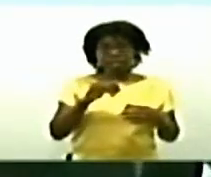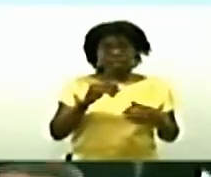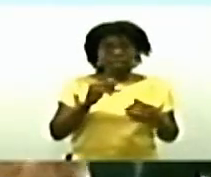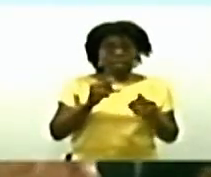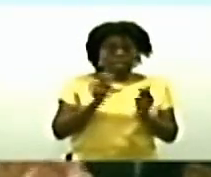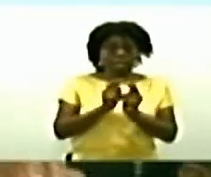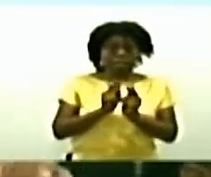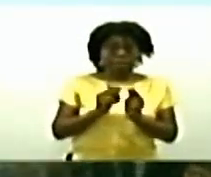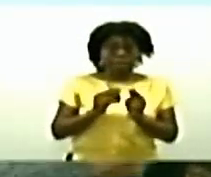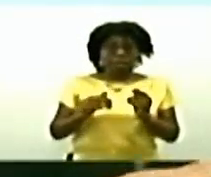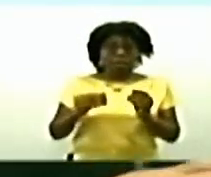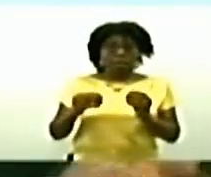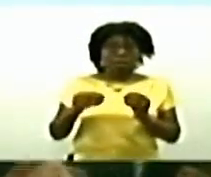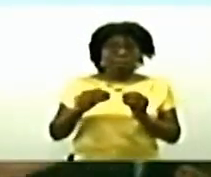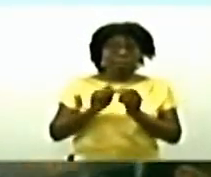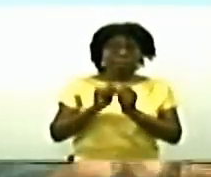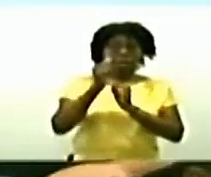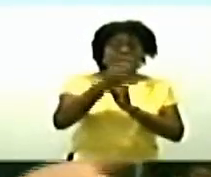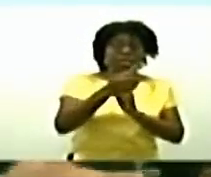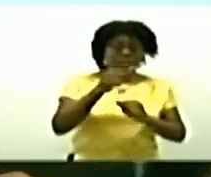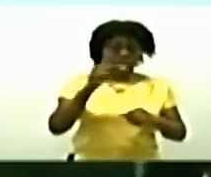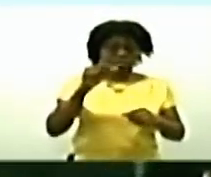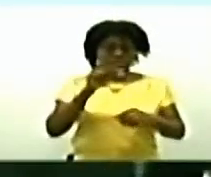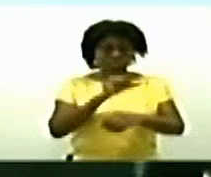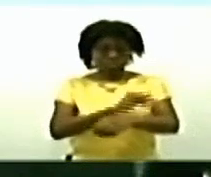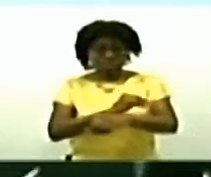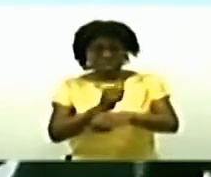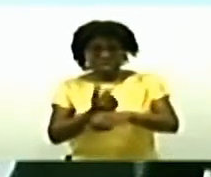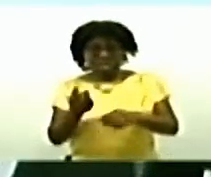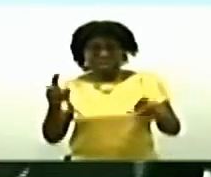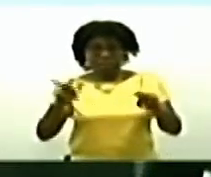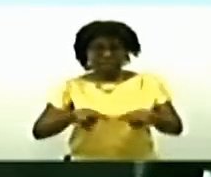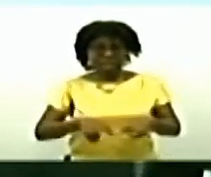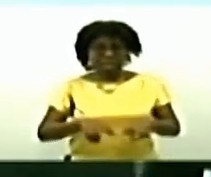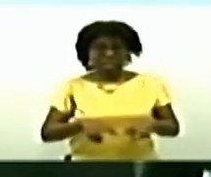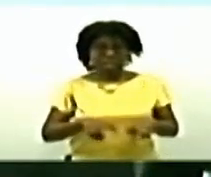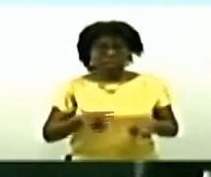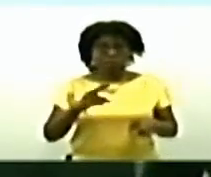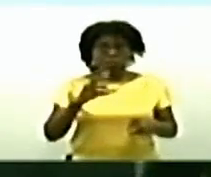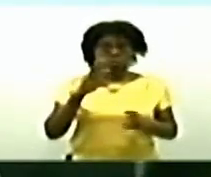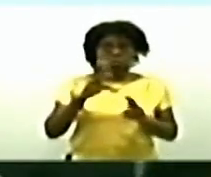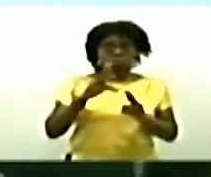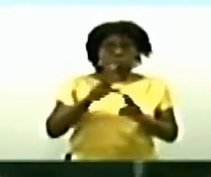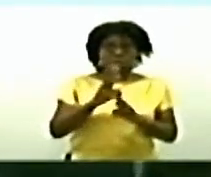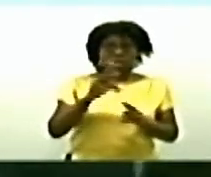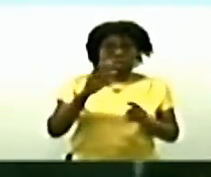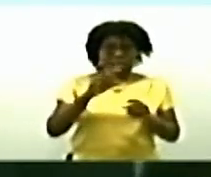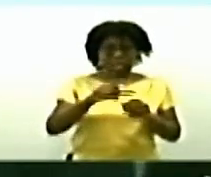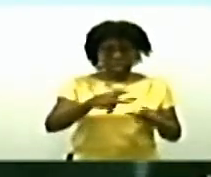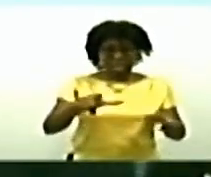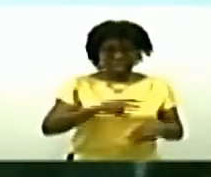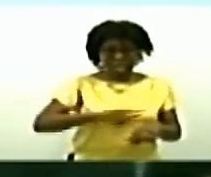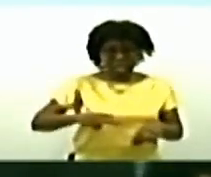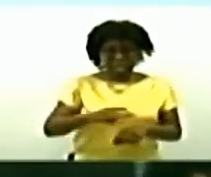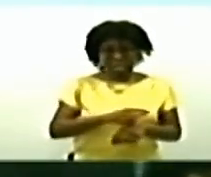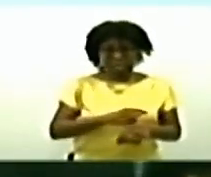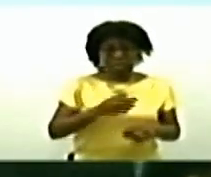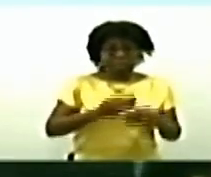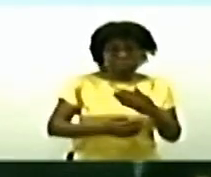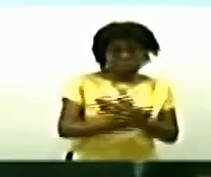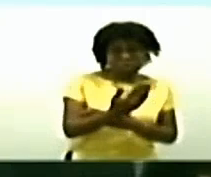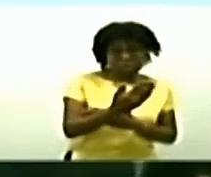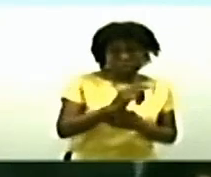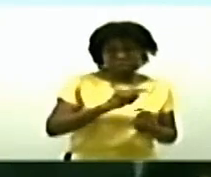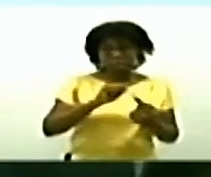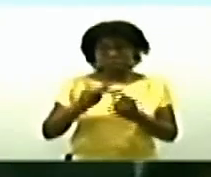Valley, Woodlands, Clarkscourt Bay, traffic is a nightmare, morning to